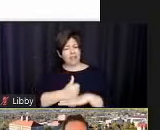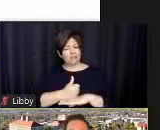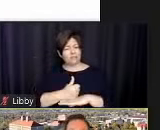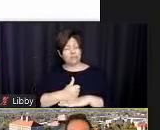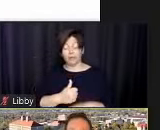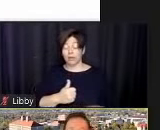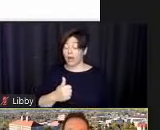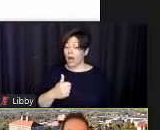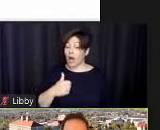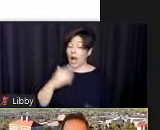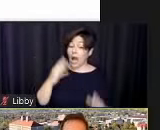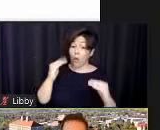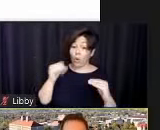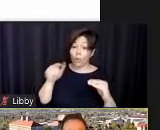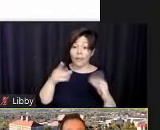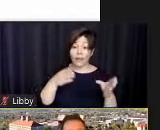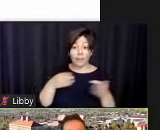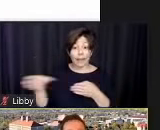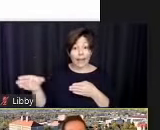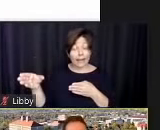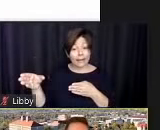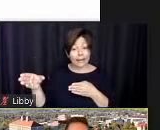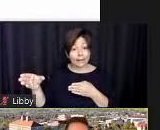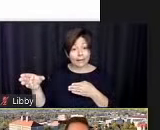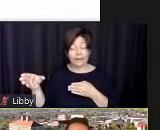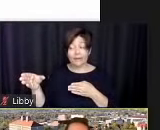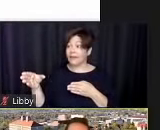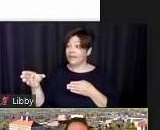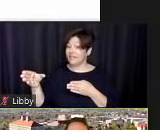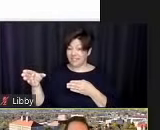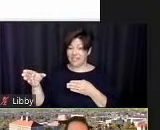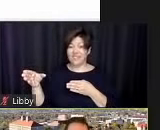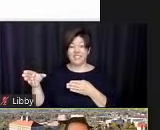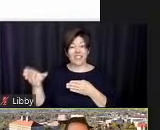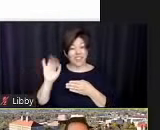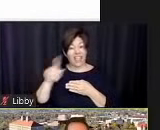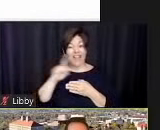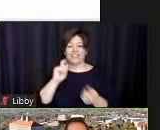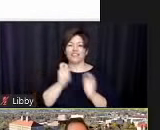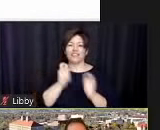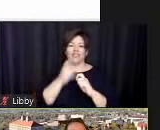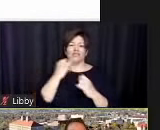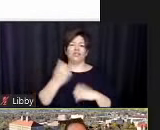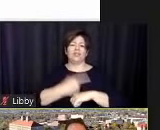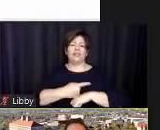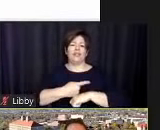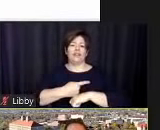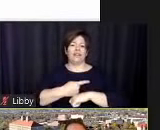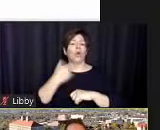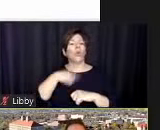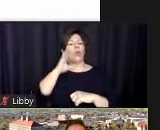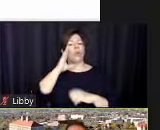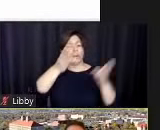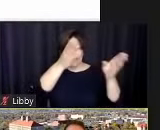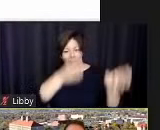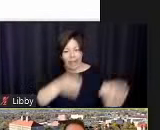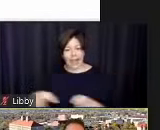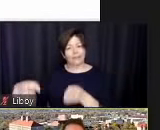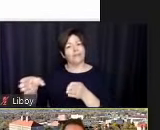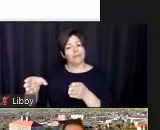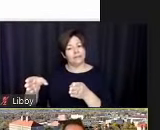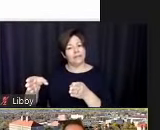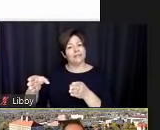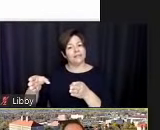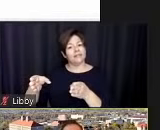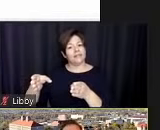hope they were doing some planning, because that's the twist today, is we're going to be planning for that